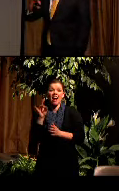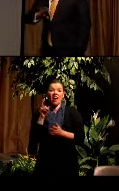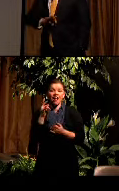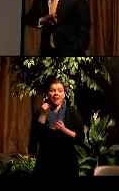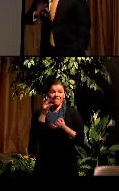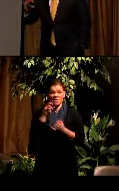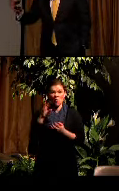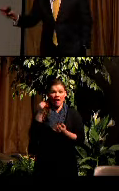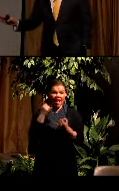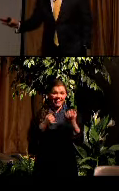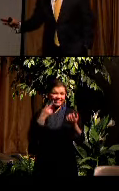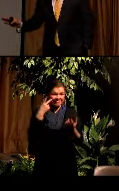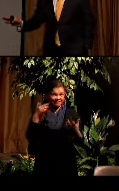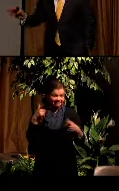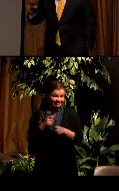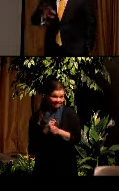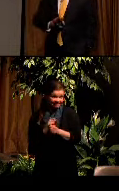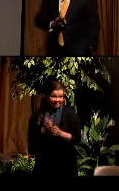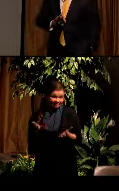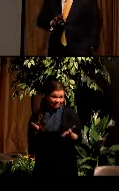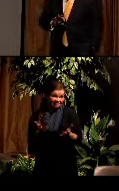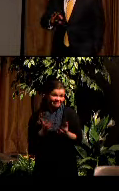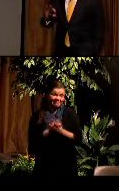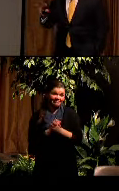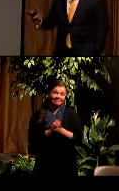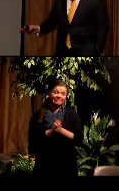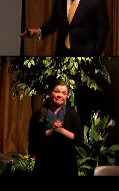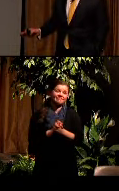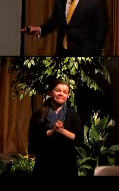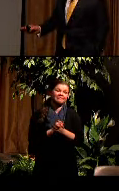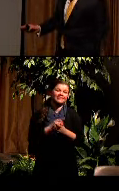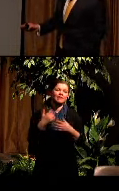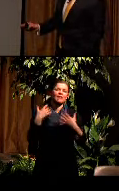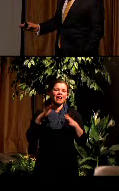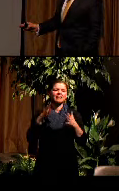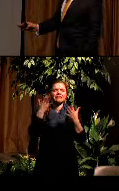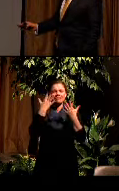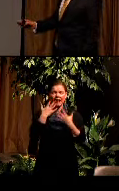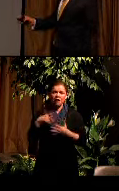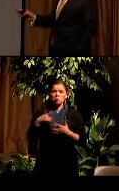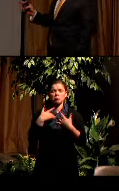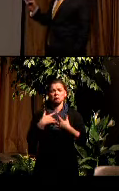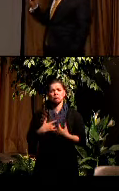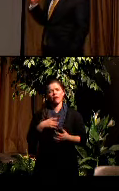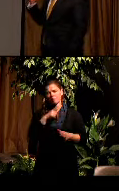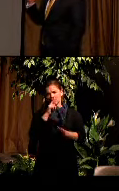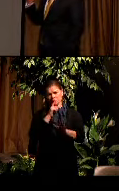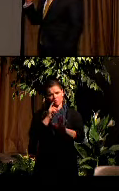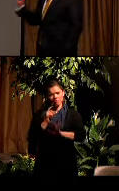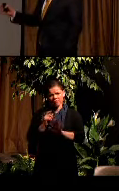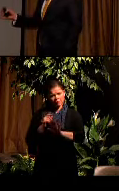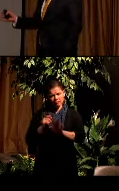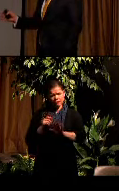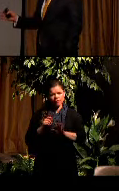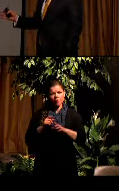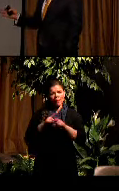Now, I don't want to be depressing all night. What I want to emphasize is that there's things that we need to be aware of, but we need to be optimistic, and we